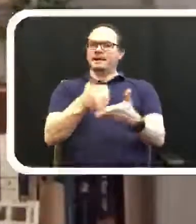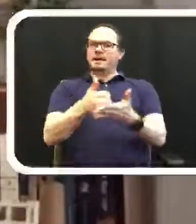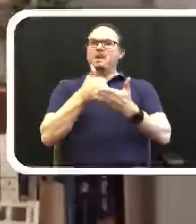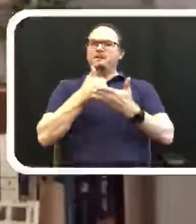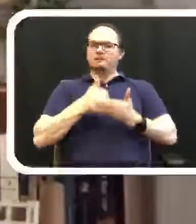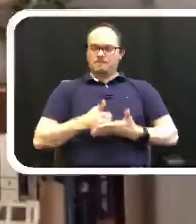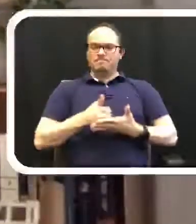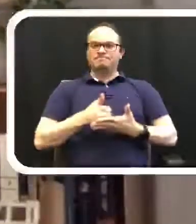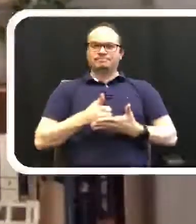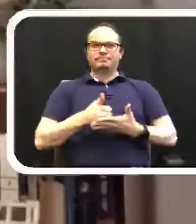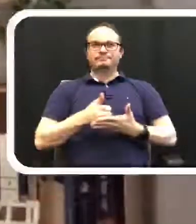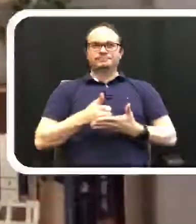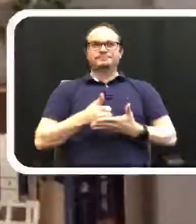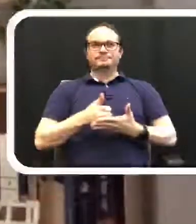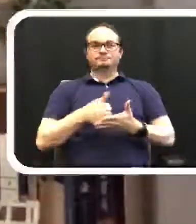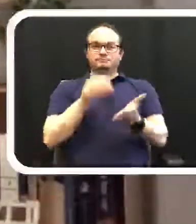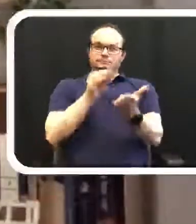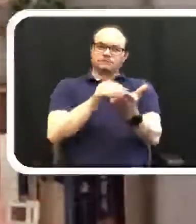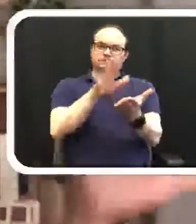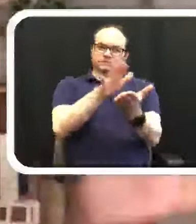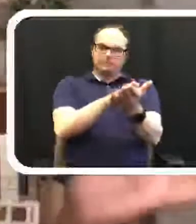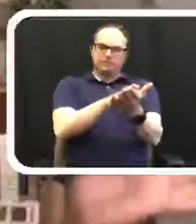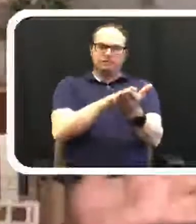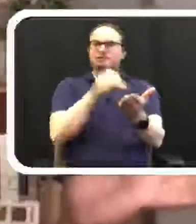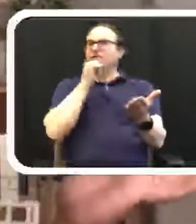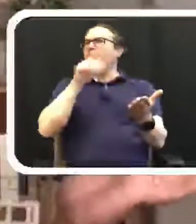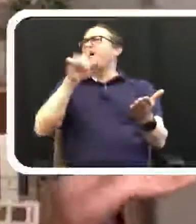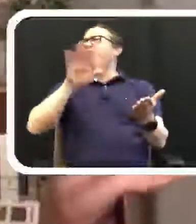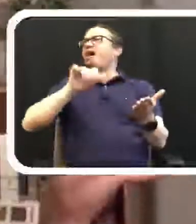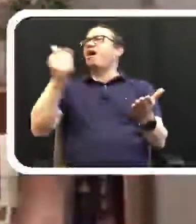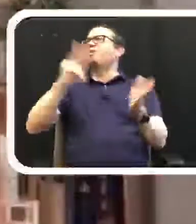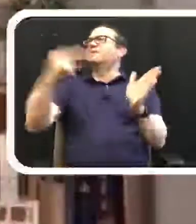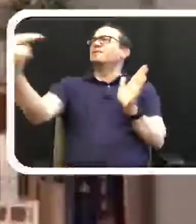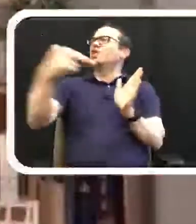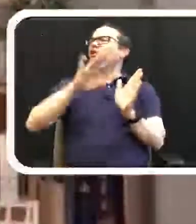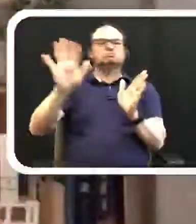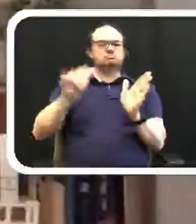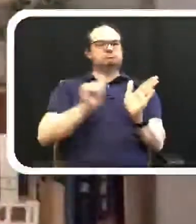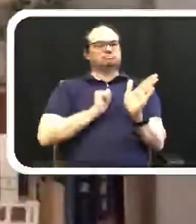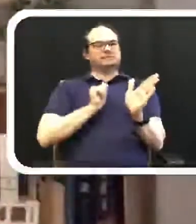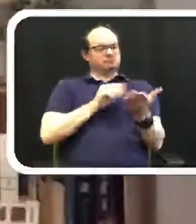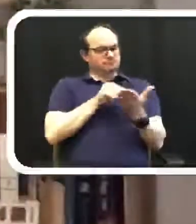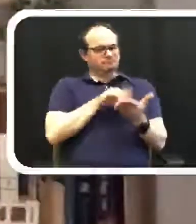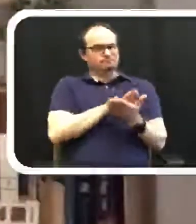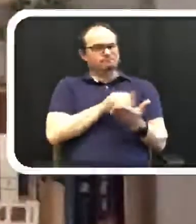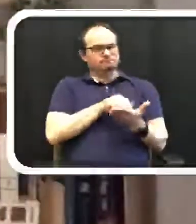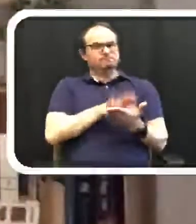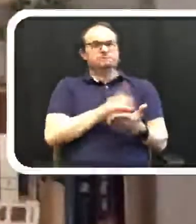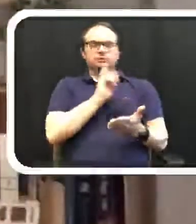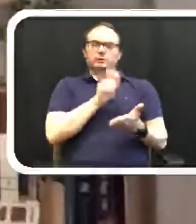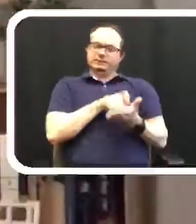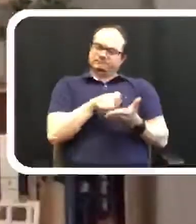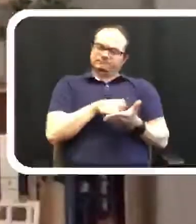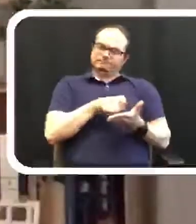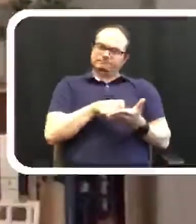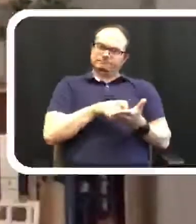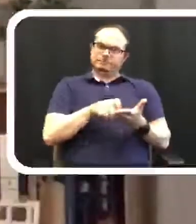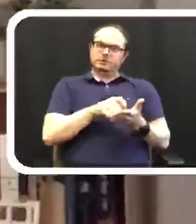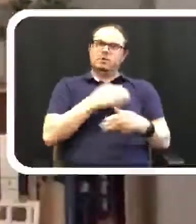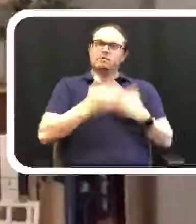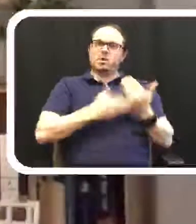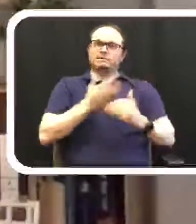to document, not for anyone else per se, but for ourselves to really work through what we're feeling.